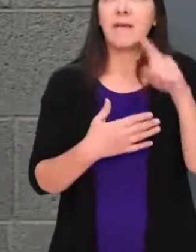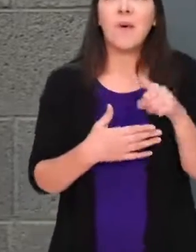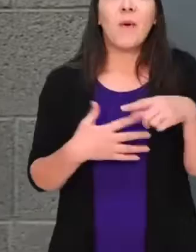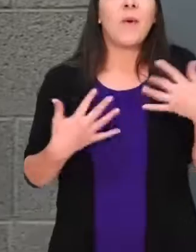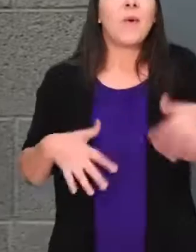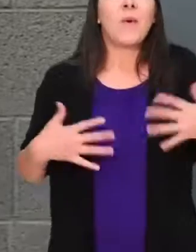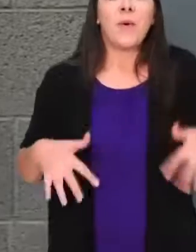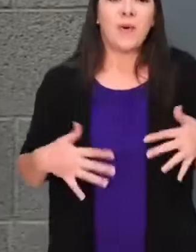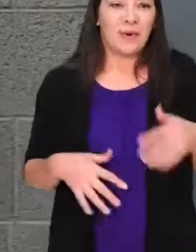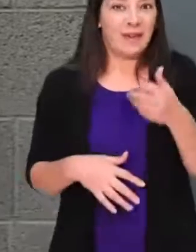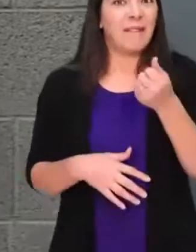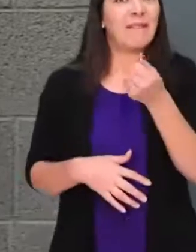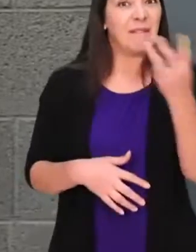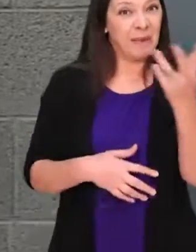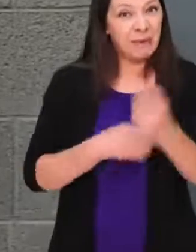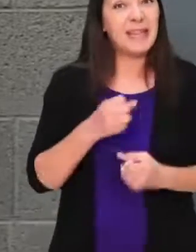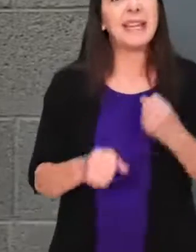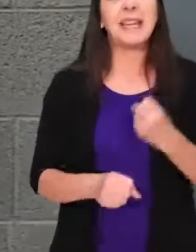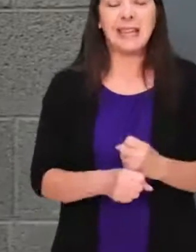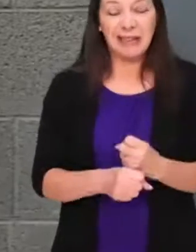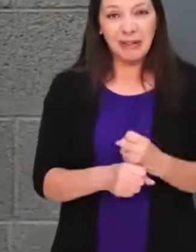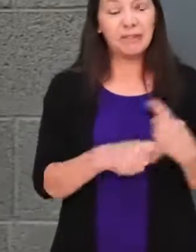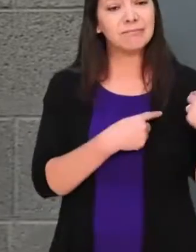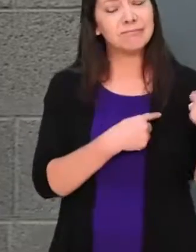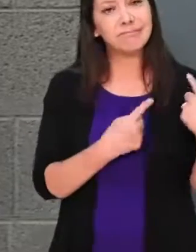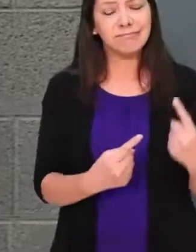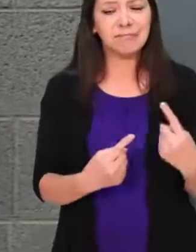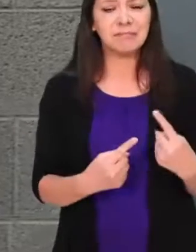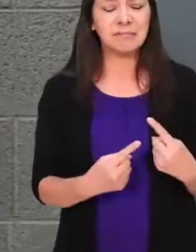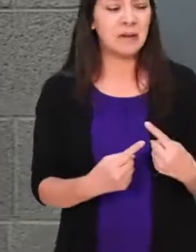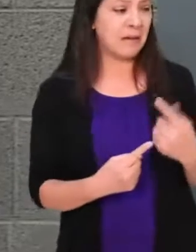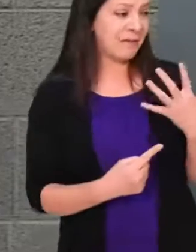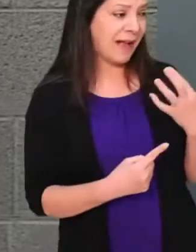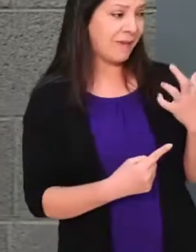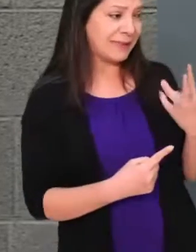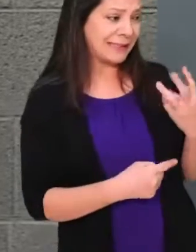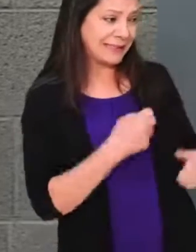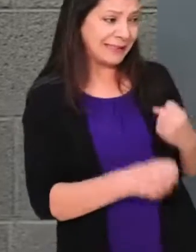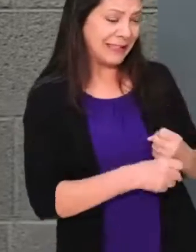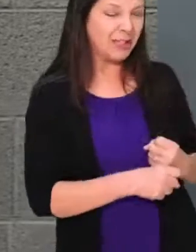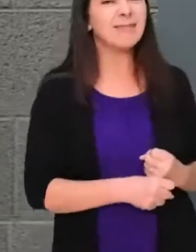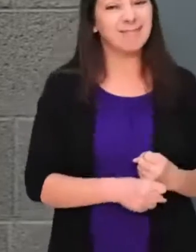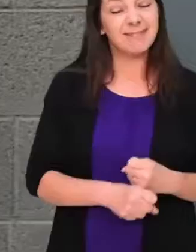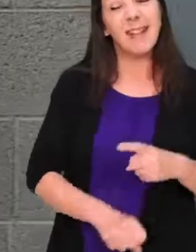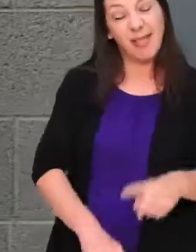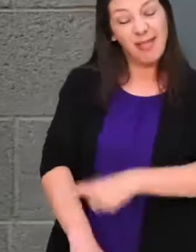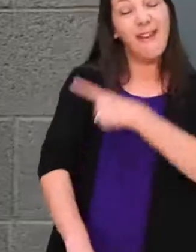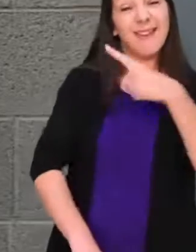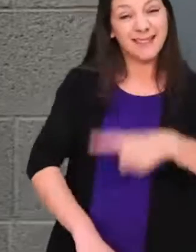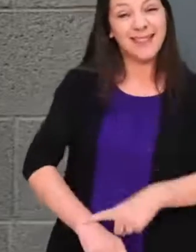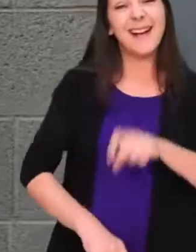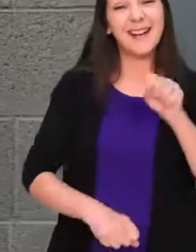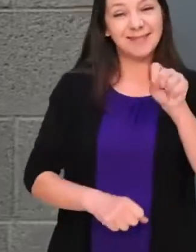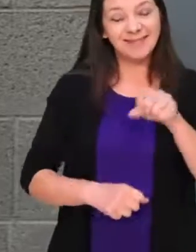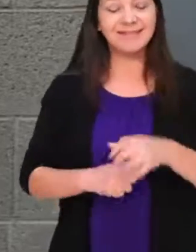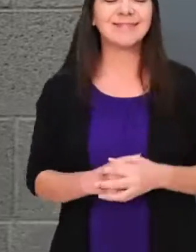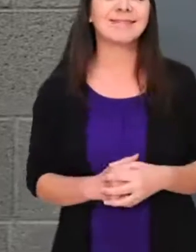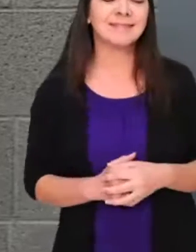for quite a few years now. 5 or 6 years? Yeah, a long time.